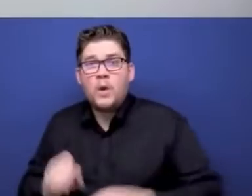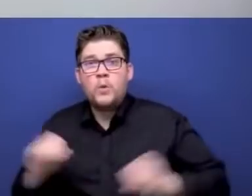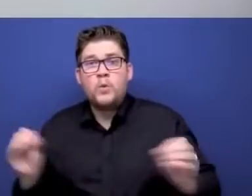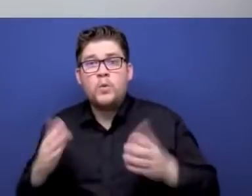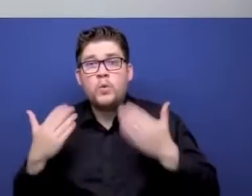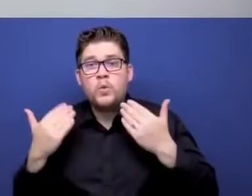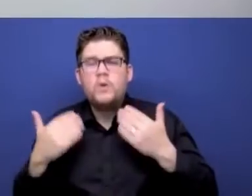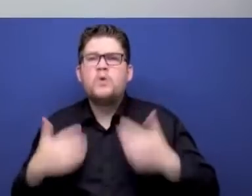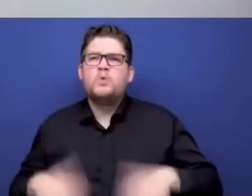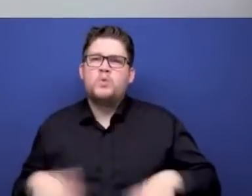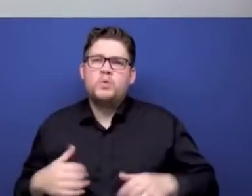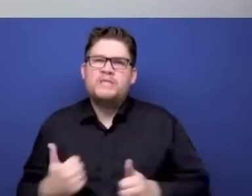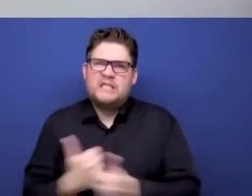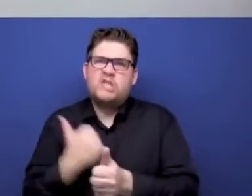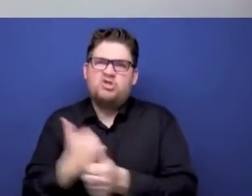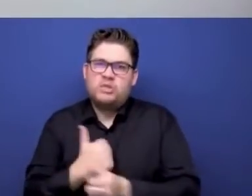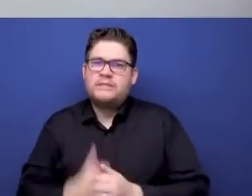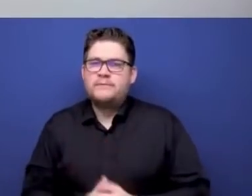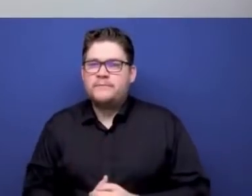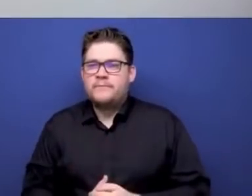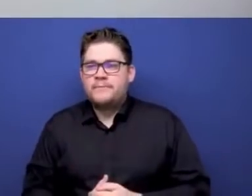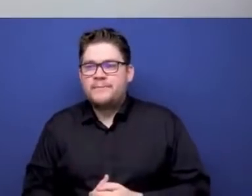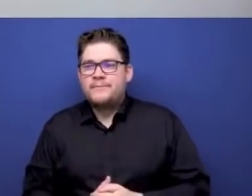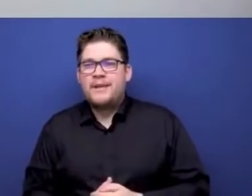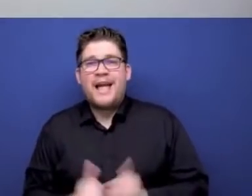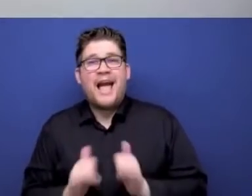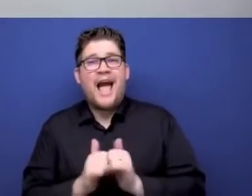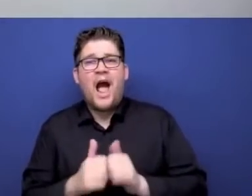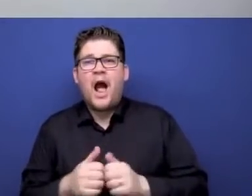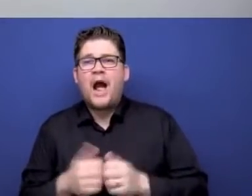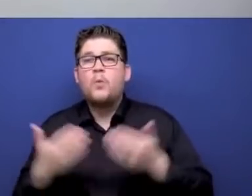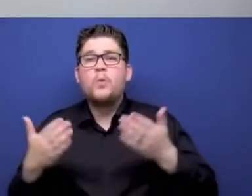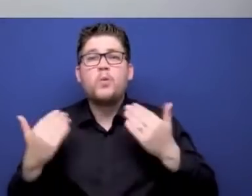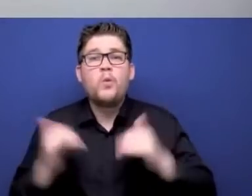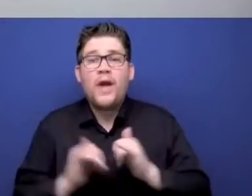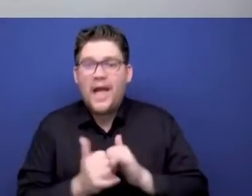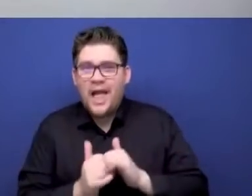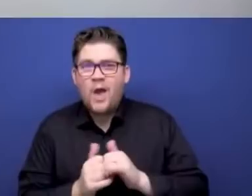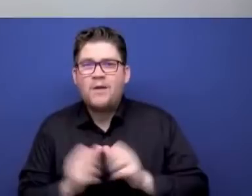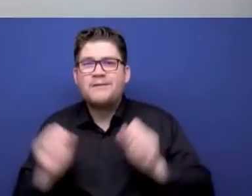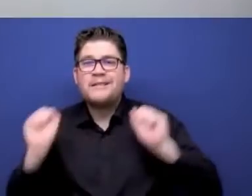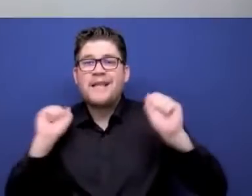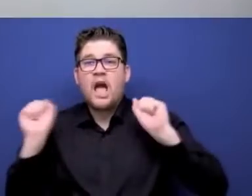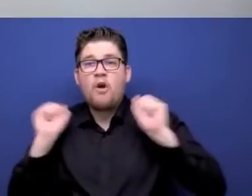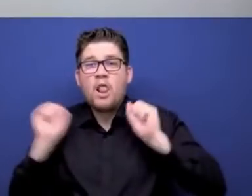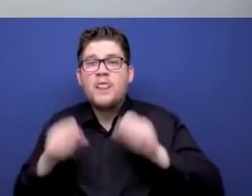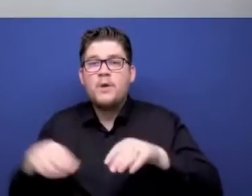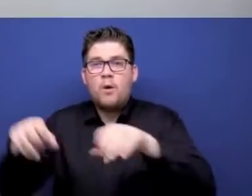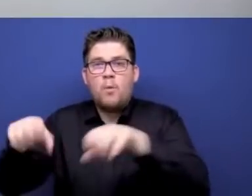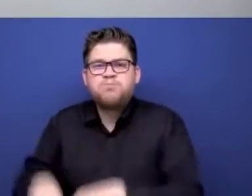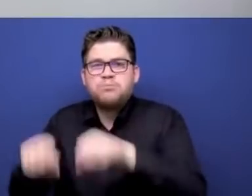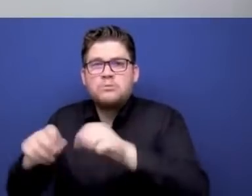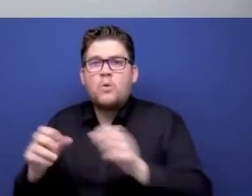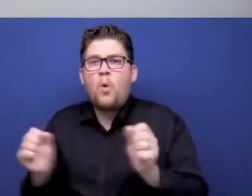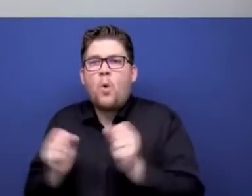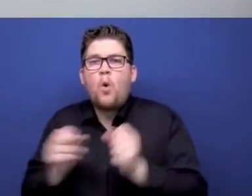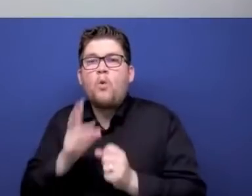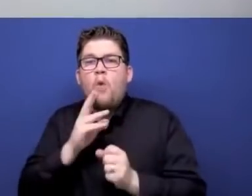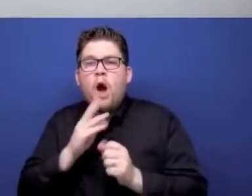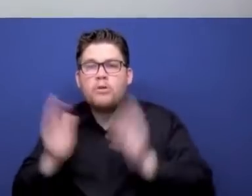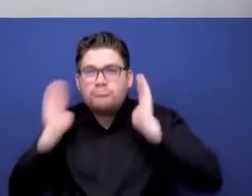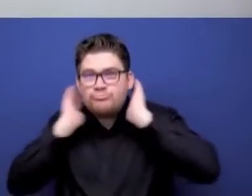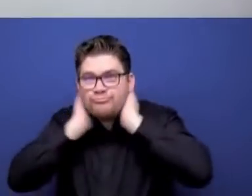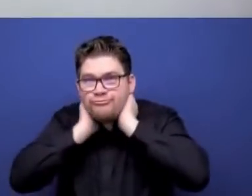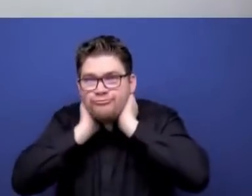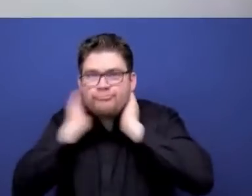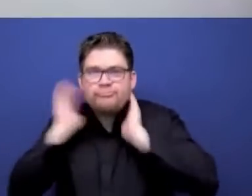the fridge or the freezer and putting that around your neck, having sheets that you keep damp, and